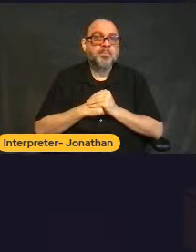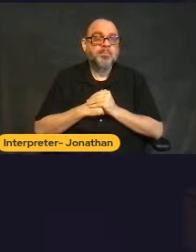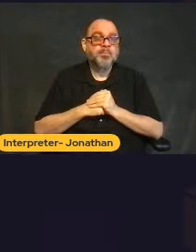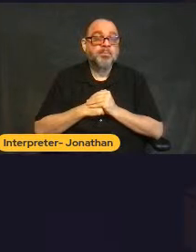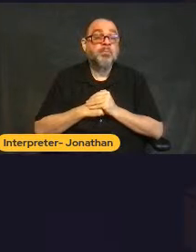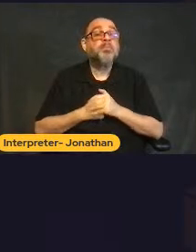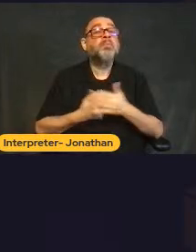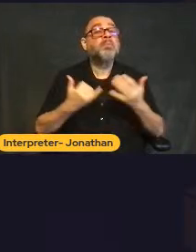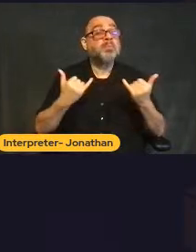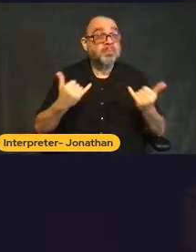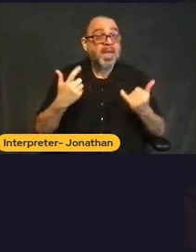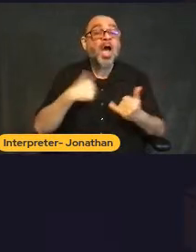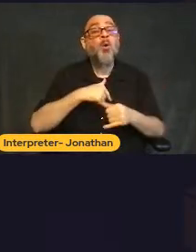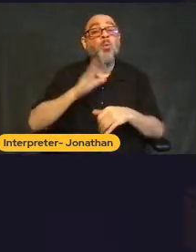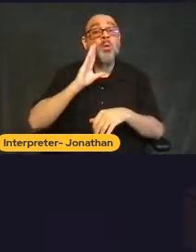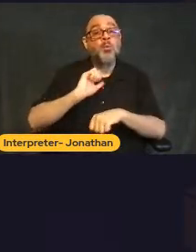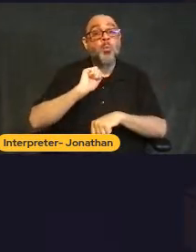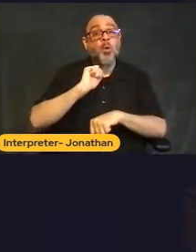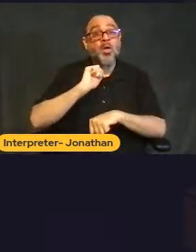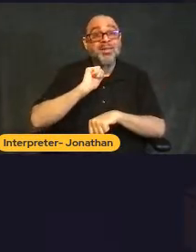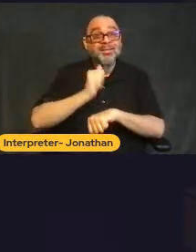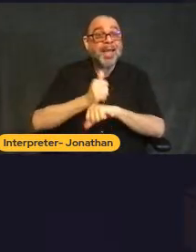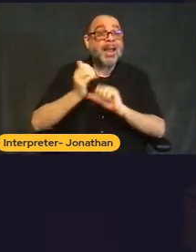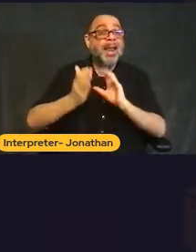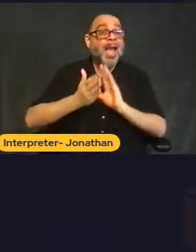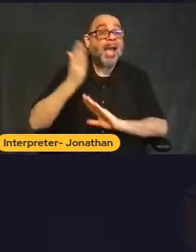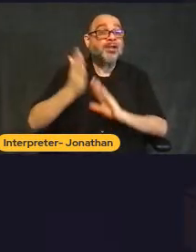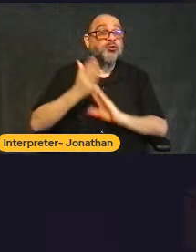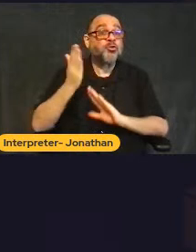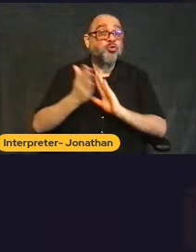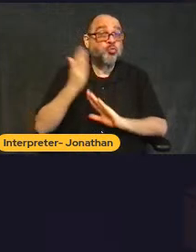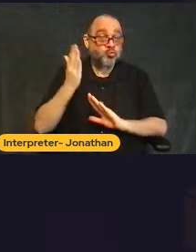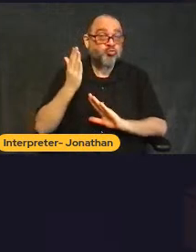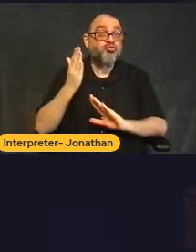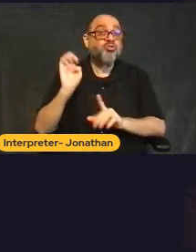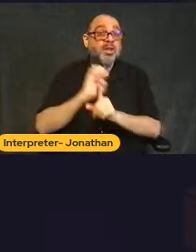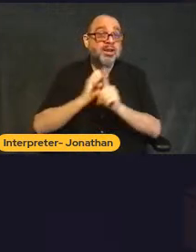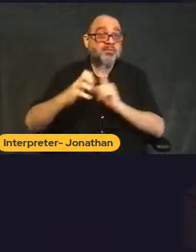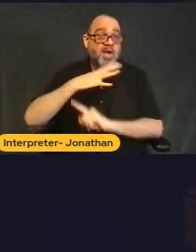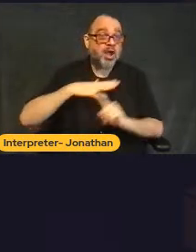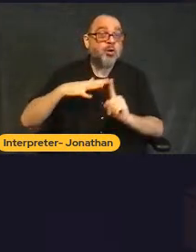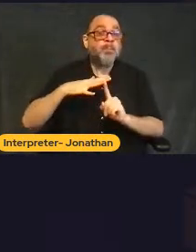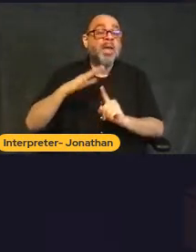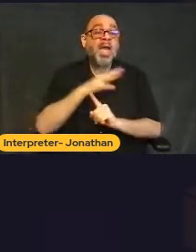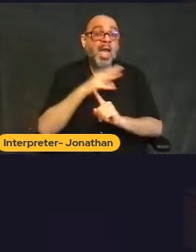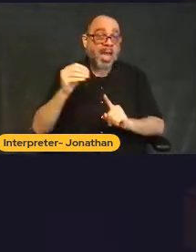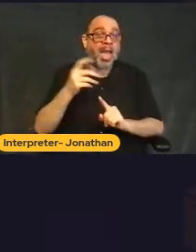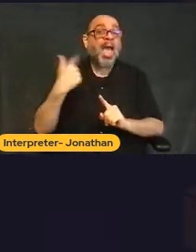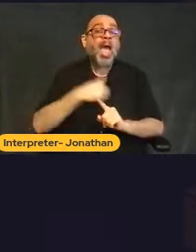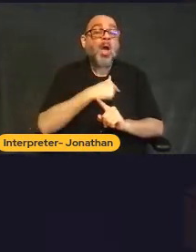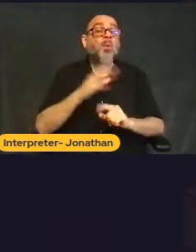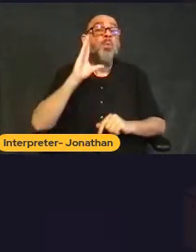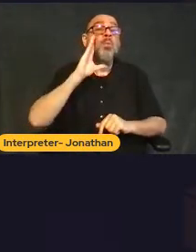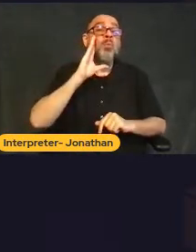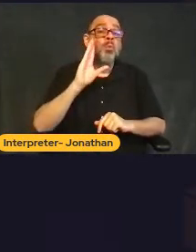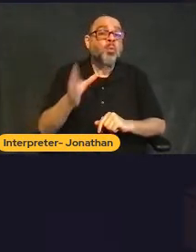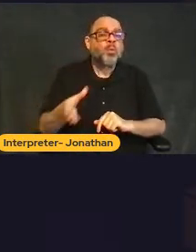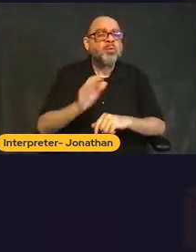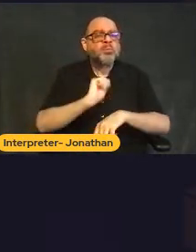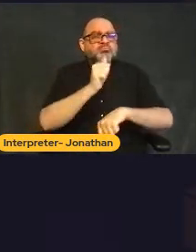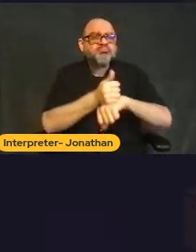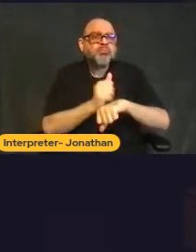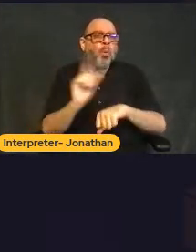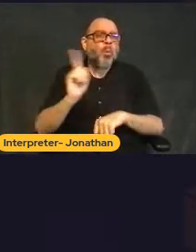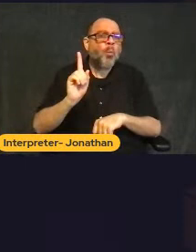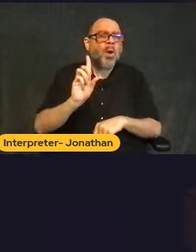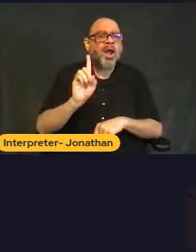And we will set execution environment, and we will indicate where is the directory,